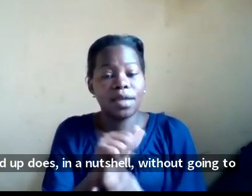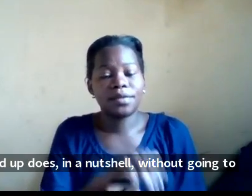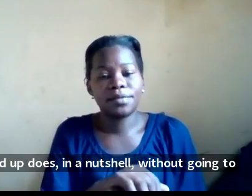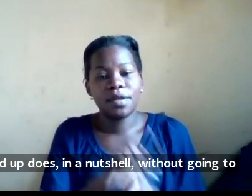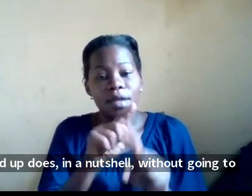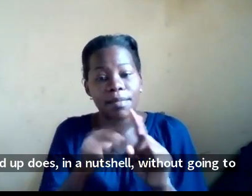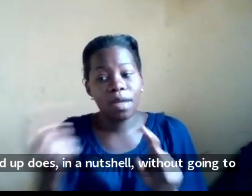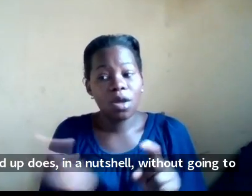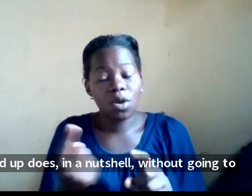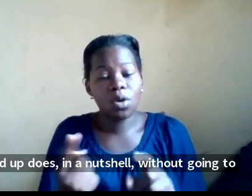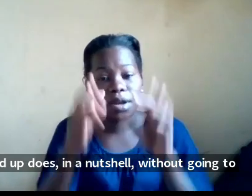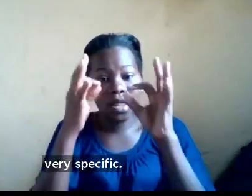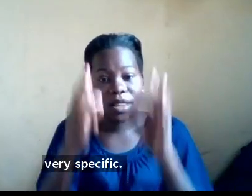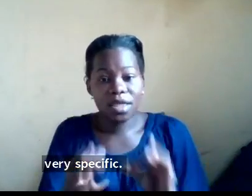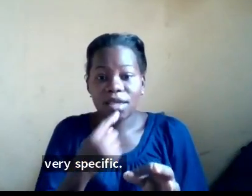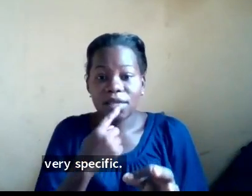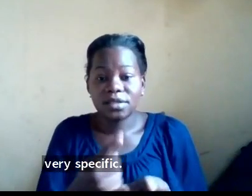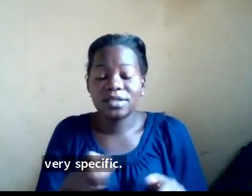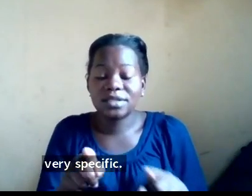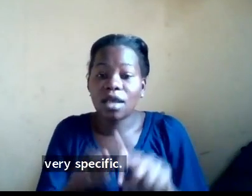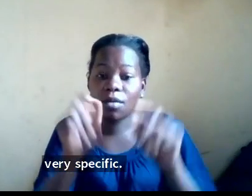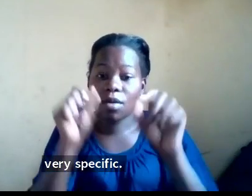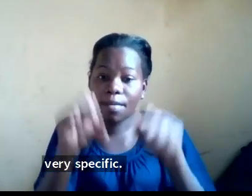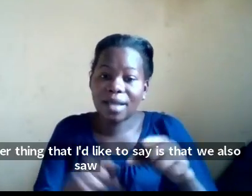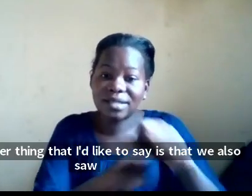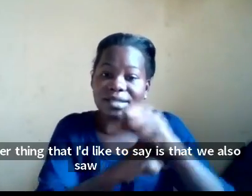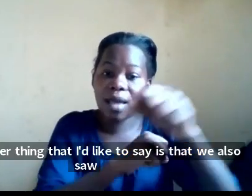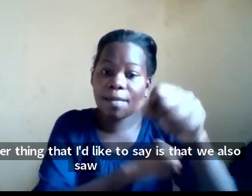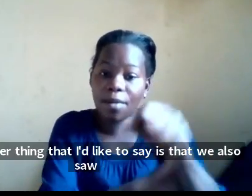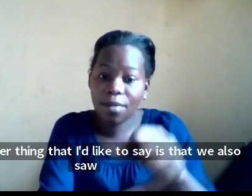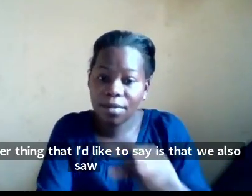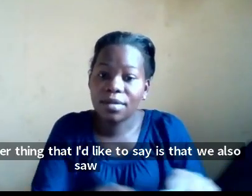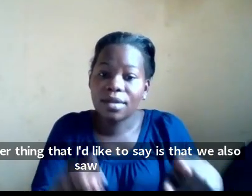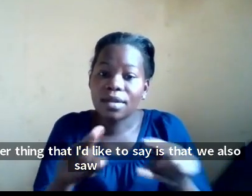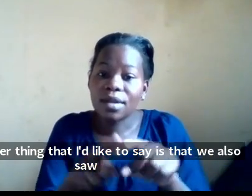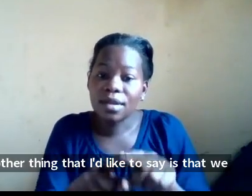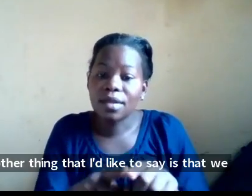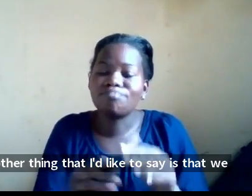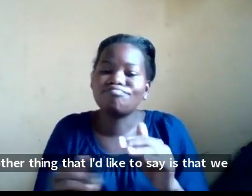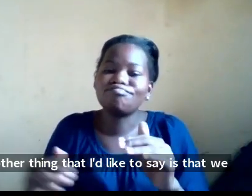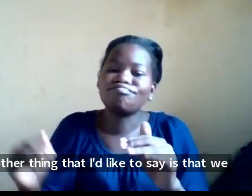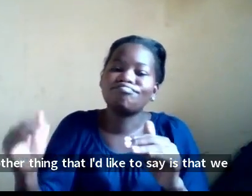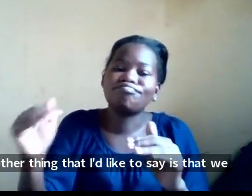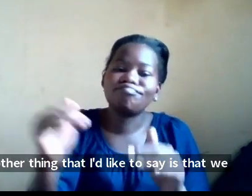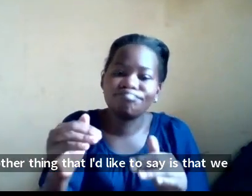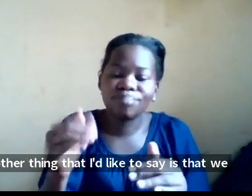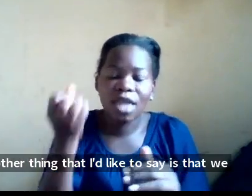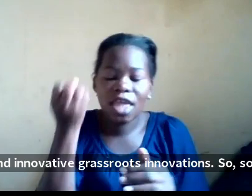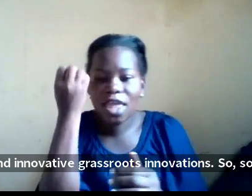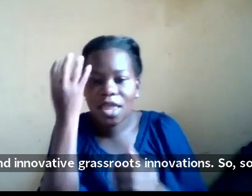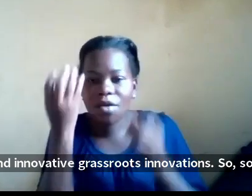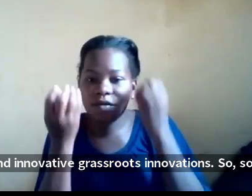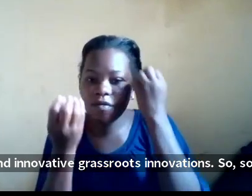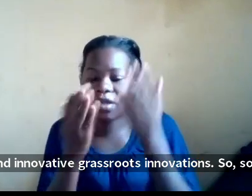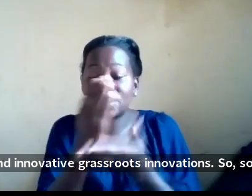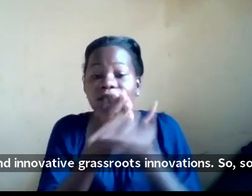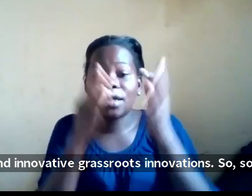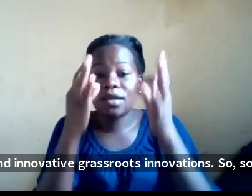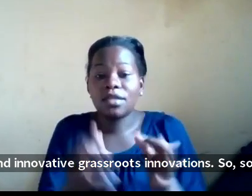thing that I would like to say is that we also support and elevate grassroots innovations. So something like